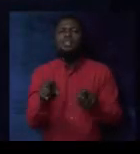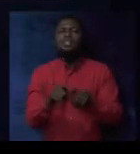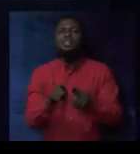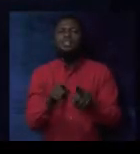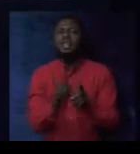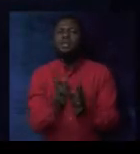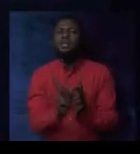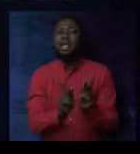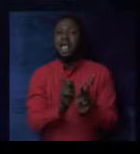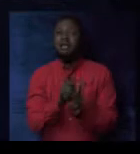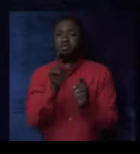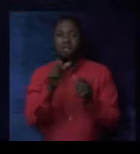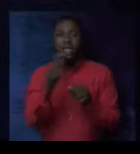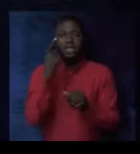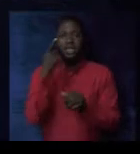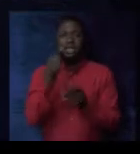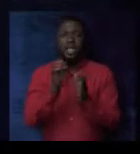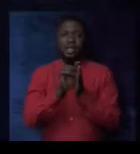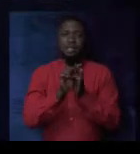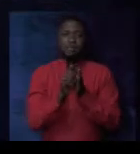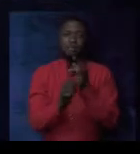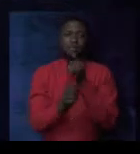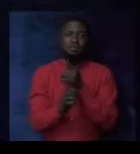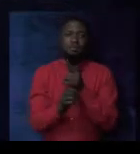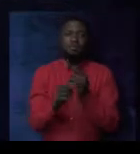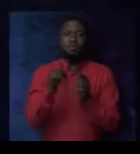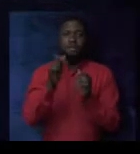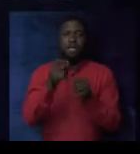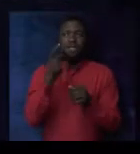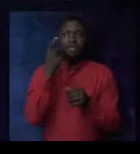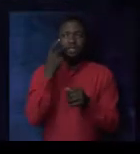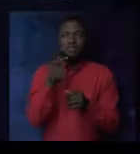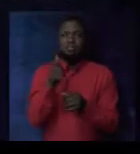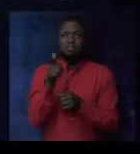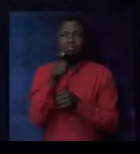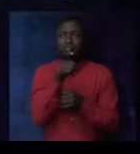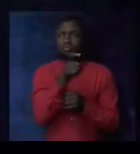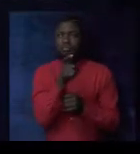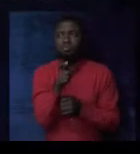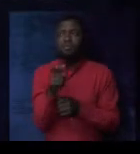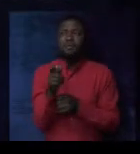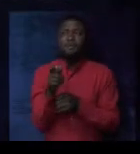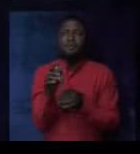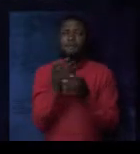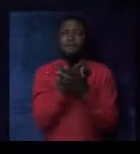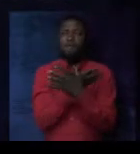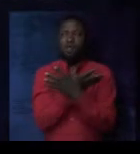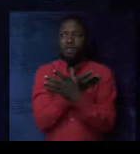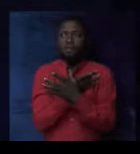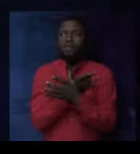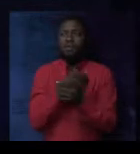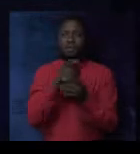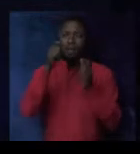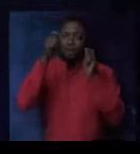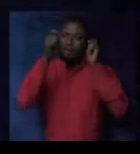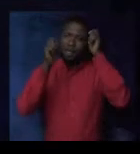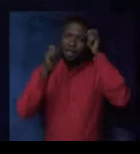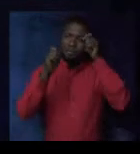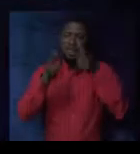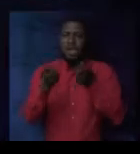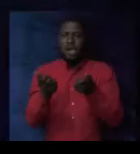of the same kind. You can see the examples here. You can see air spray, butterfly,